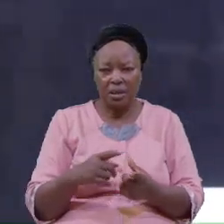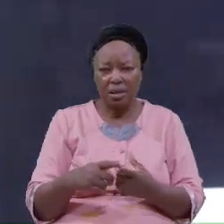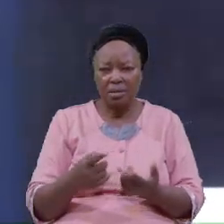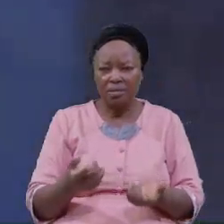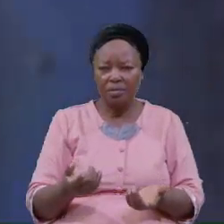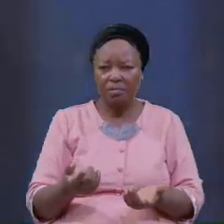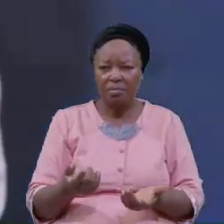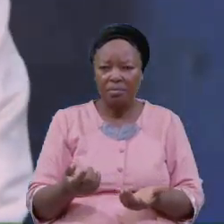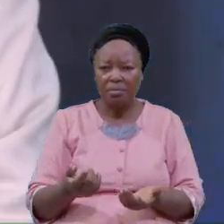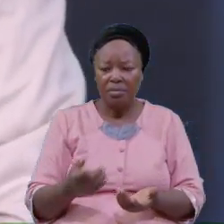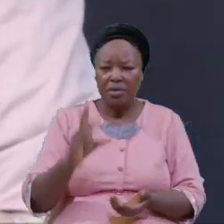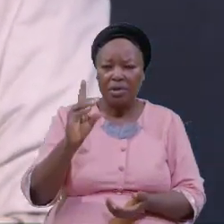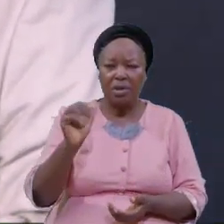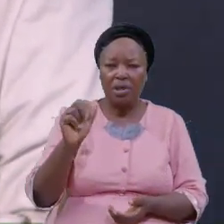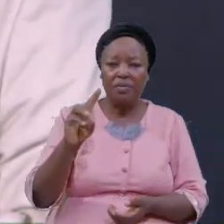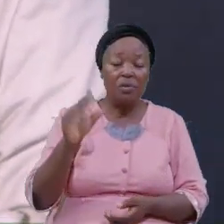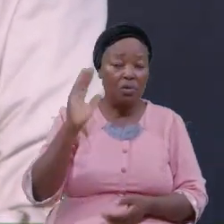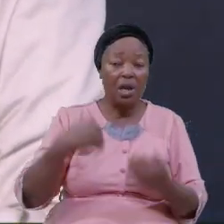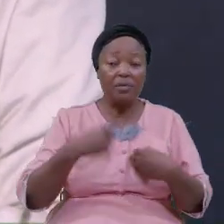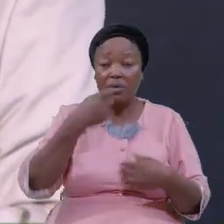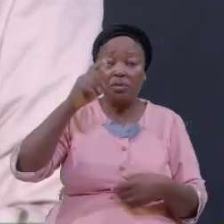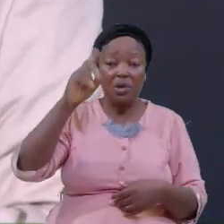David could have sworn deceitfully.